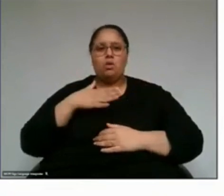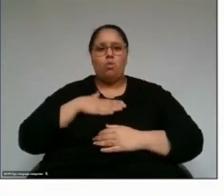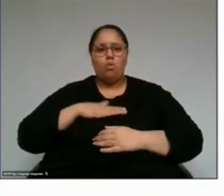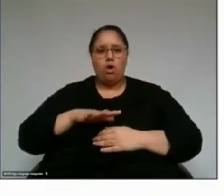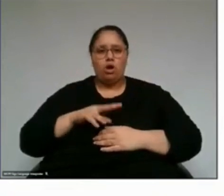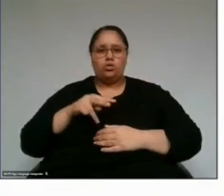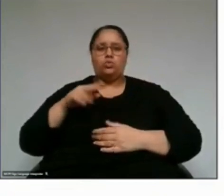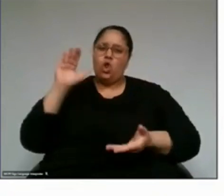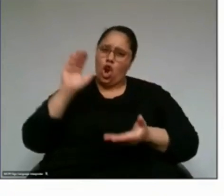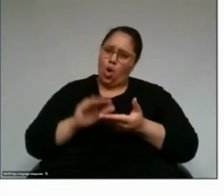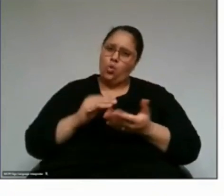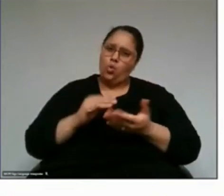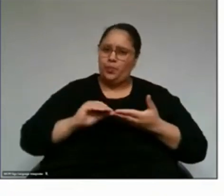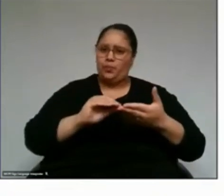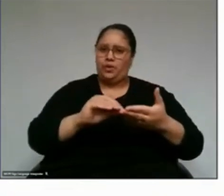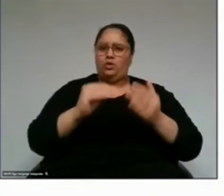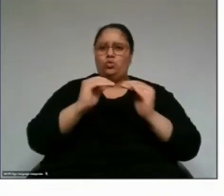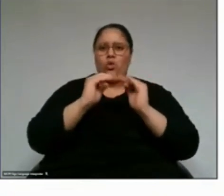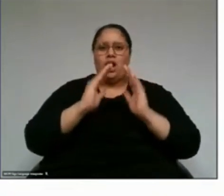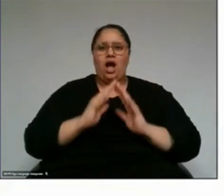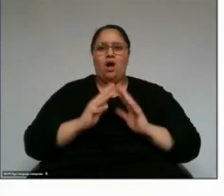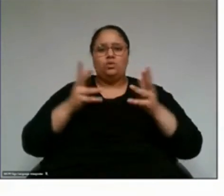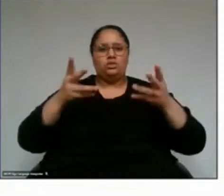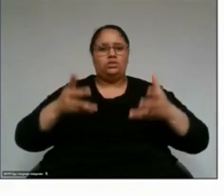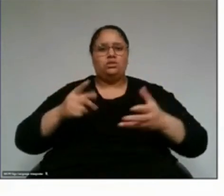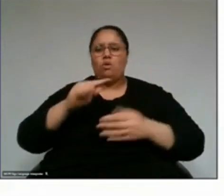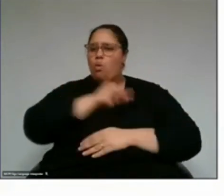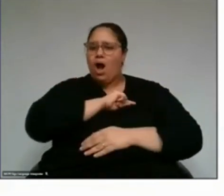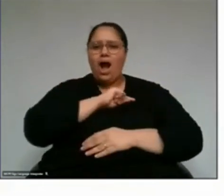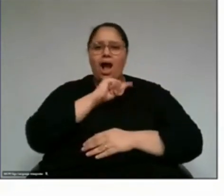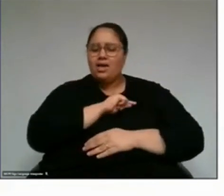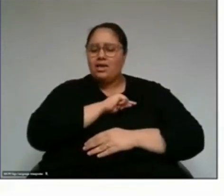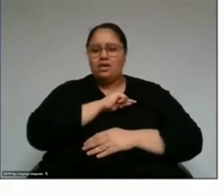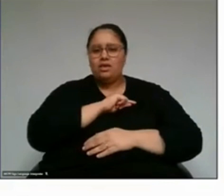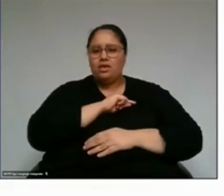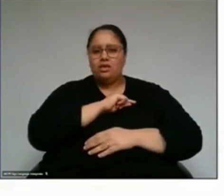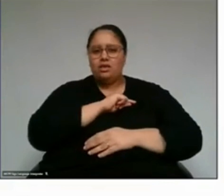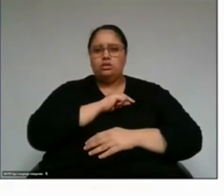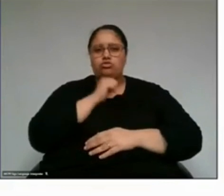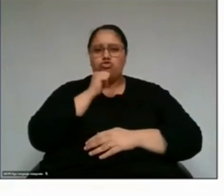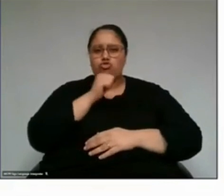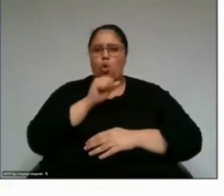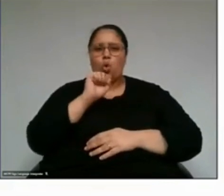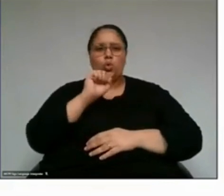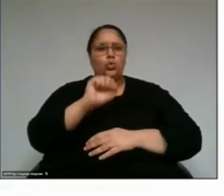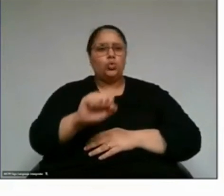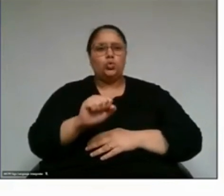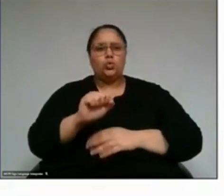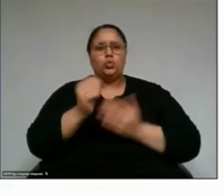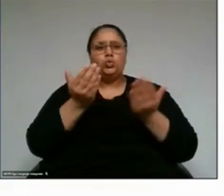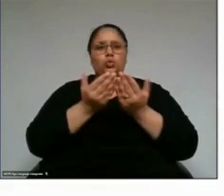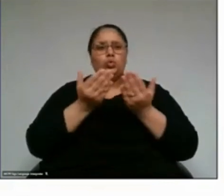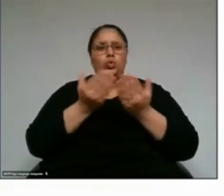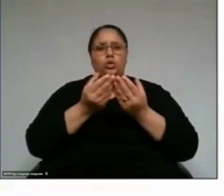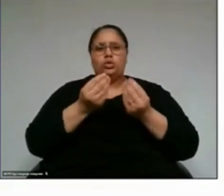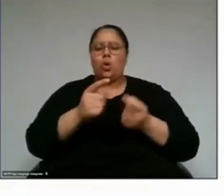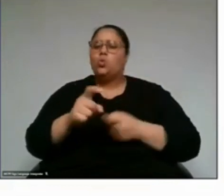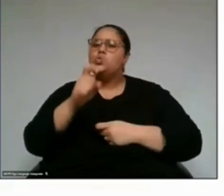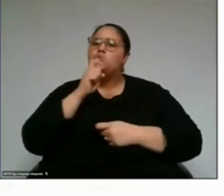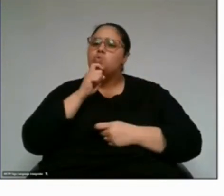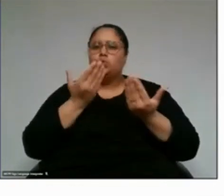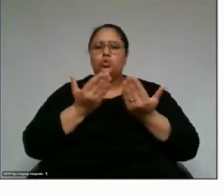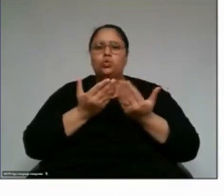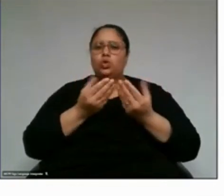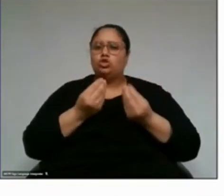so low to bring it to this House. Why? Why? Don't use school